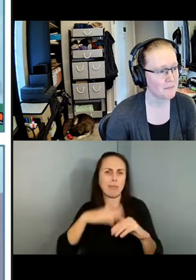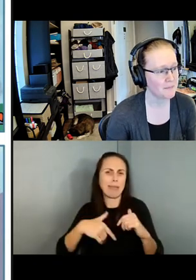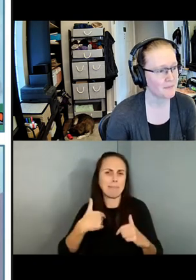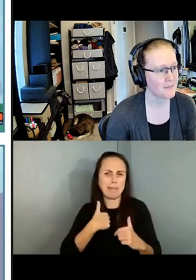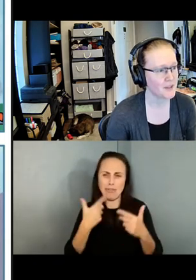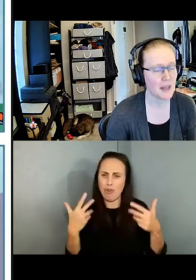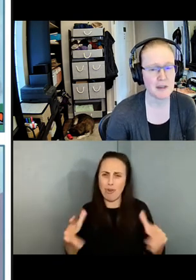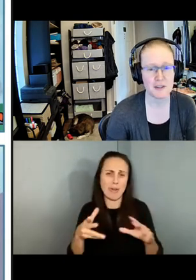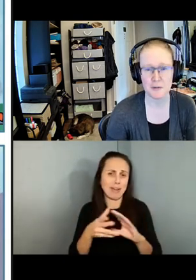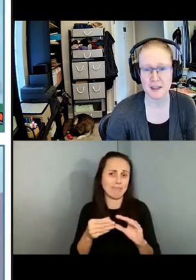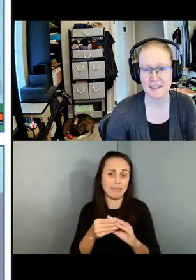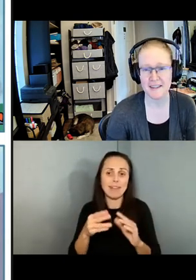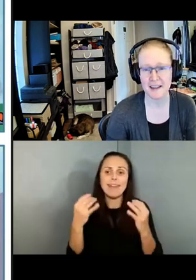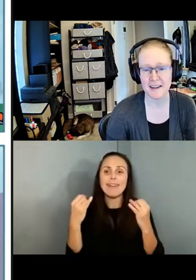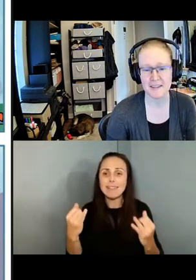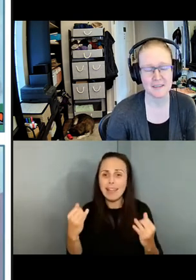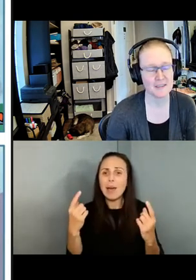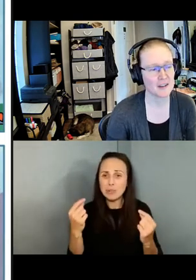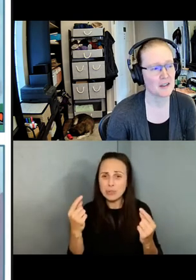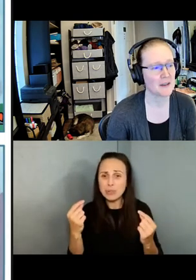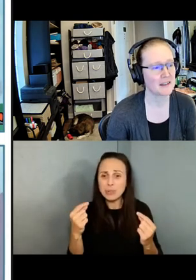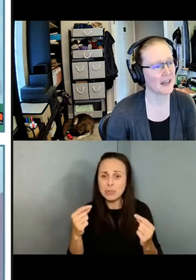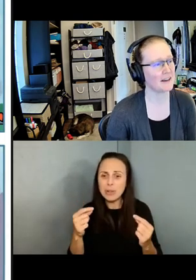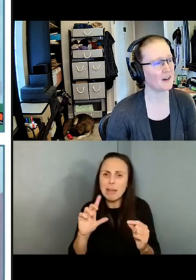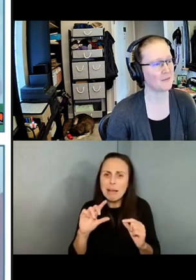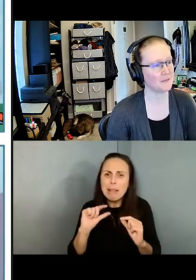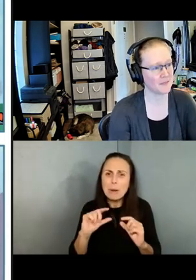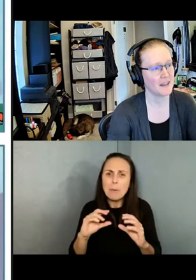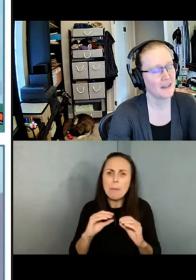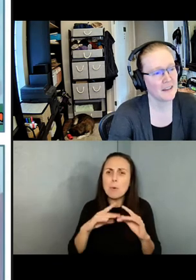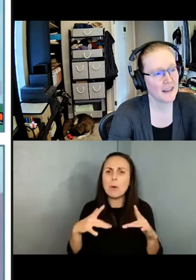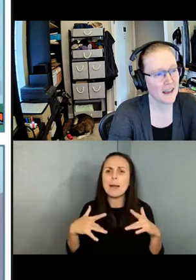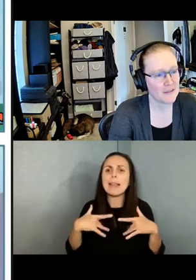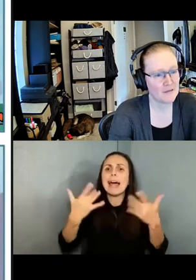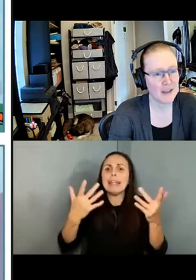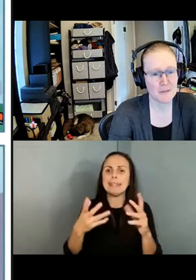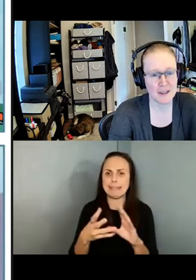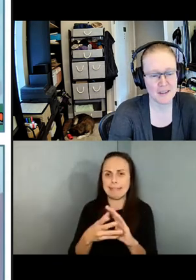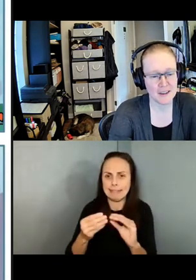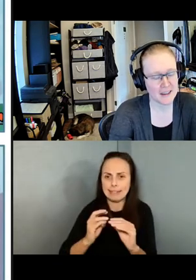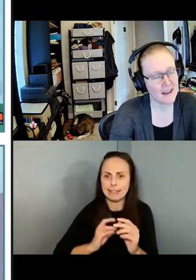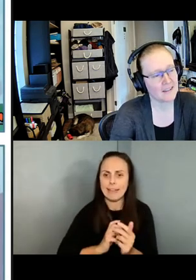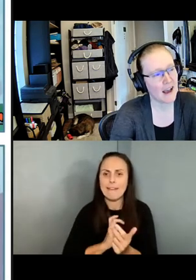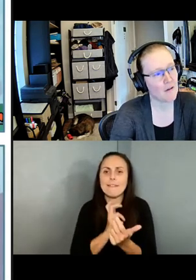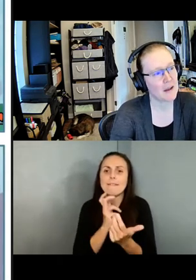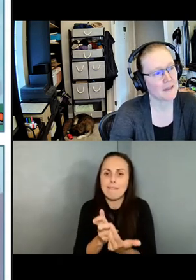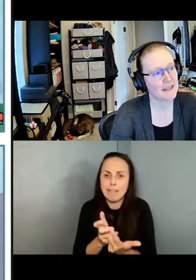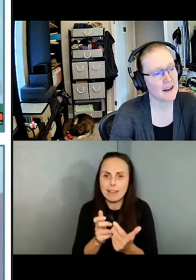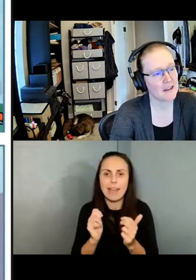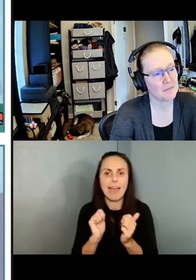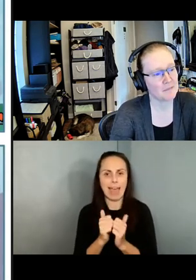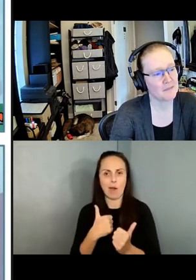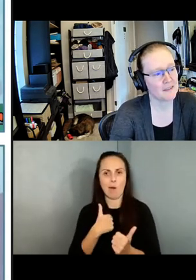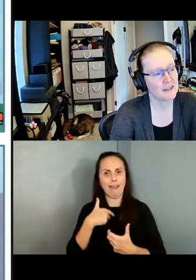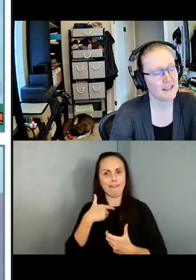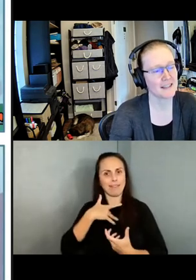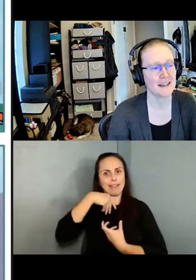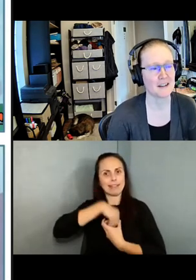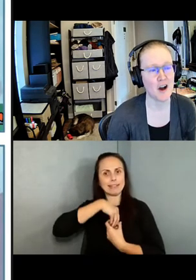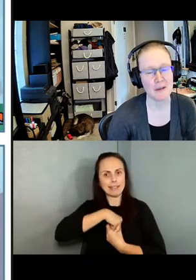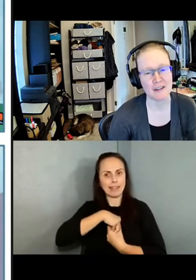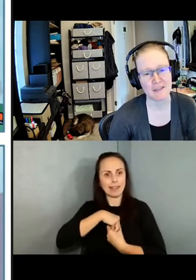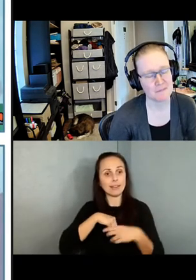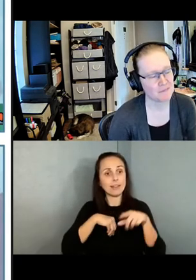up. So let me do things that are a little bit lighter and fit with, again, how I am inside. This